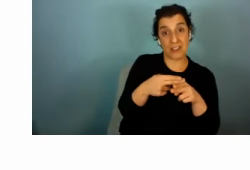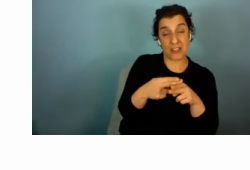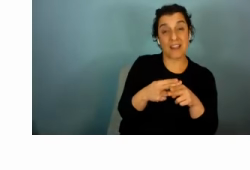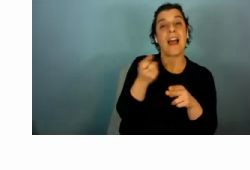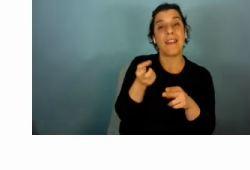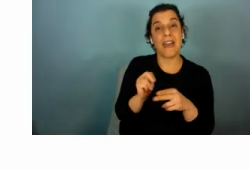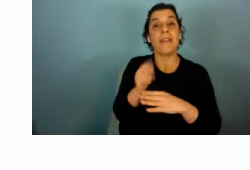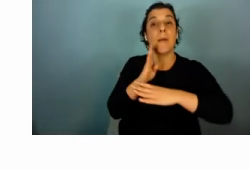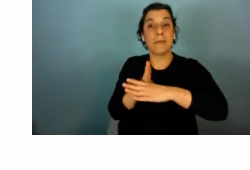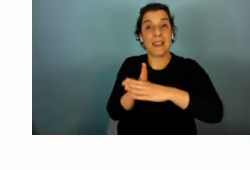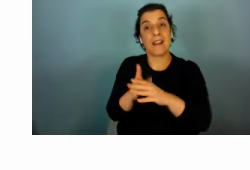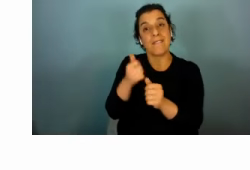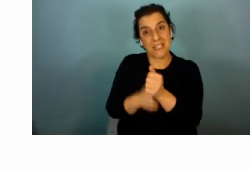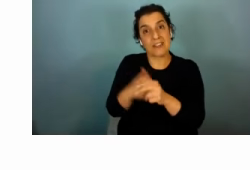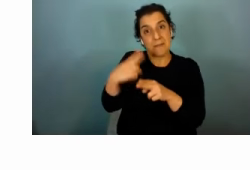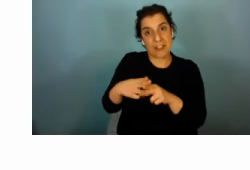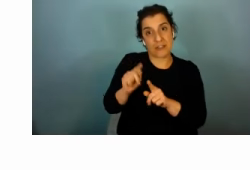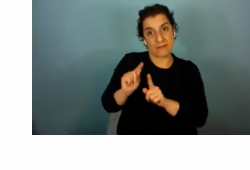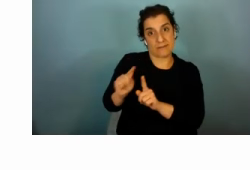it.